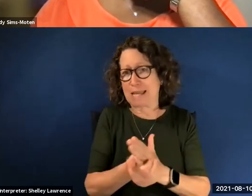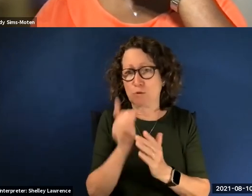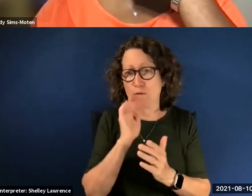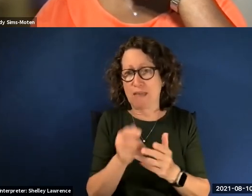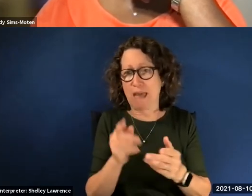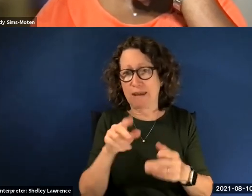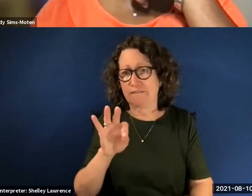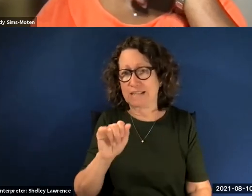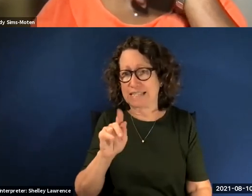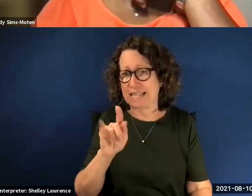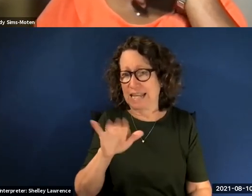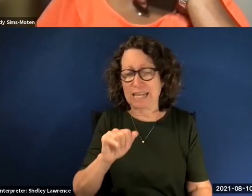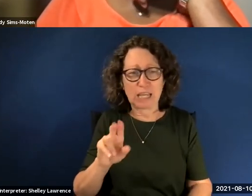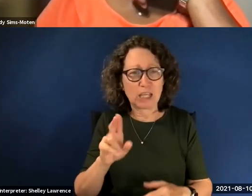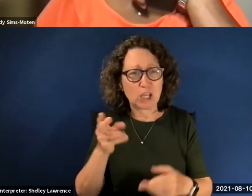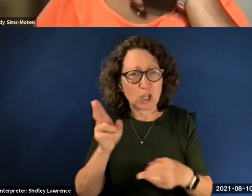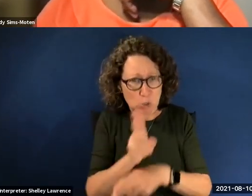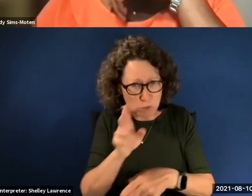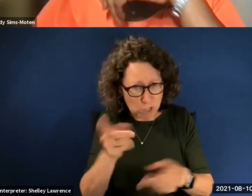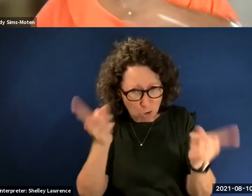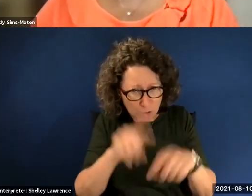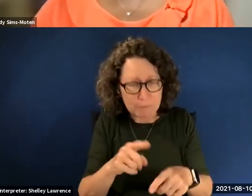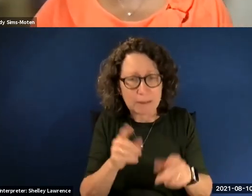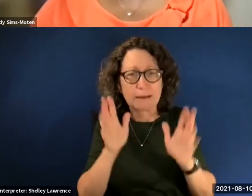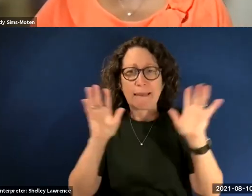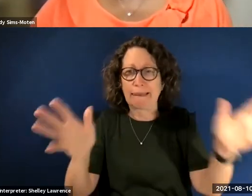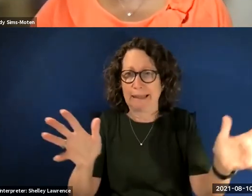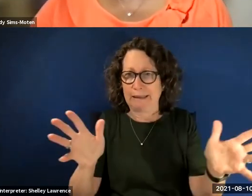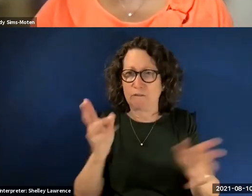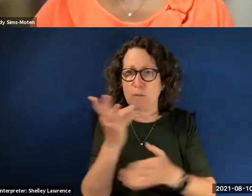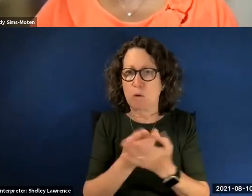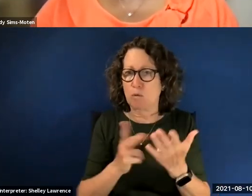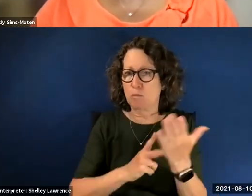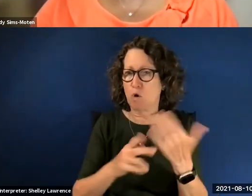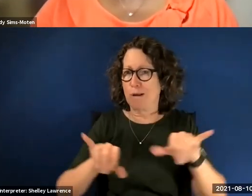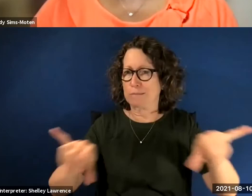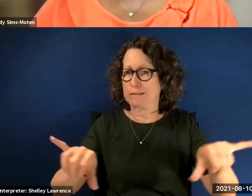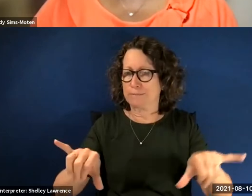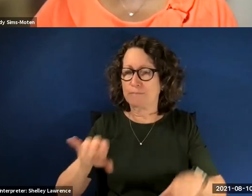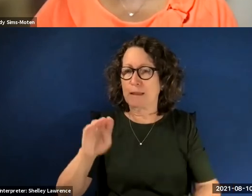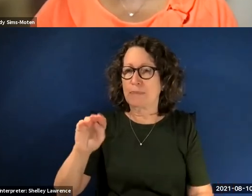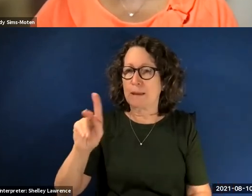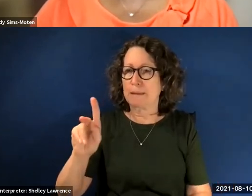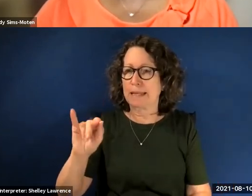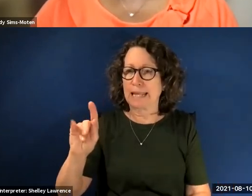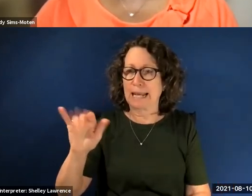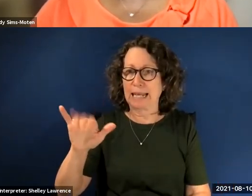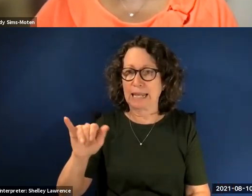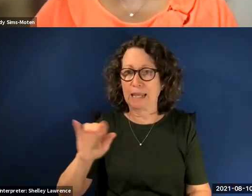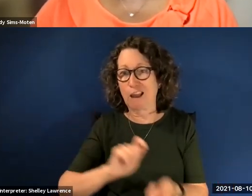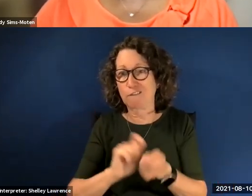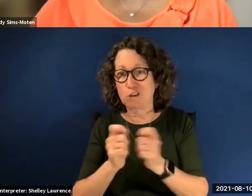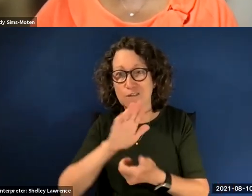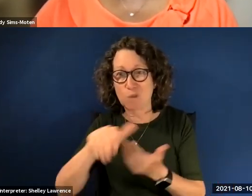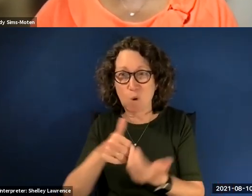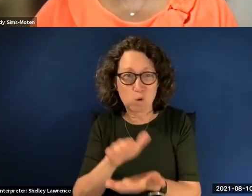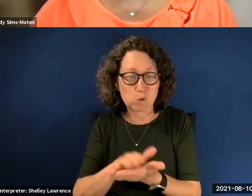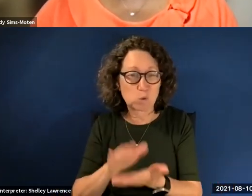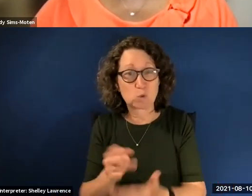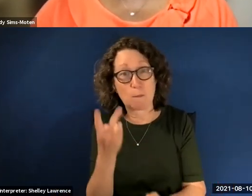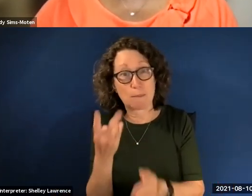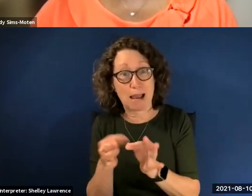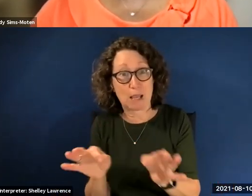facility use agreement and leave both programs in their current location. The McKinley conversion of the entire school to a bilingual